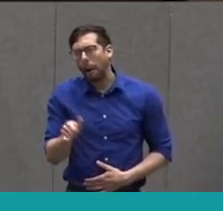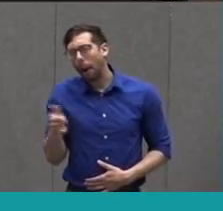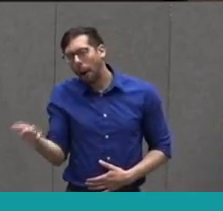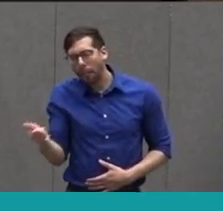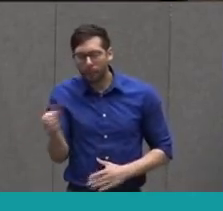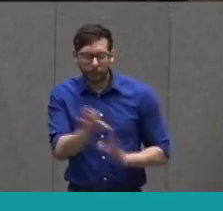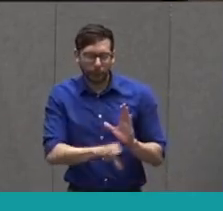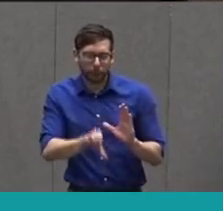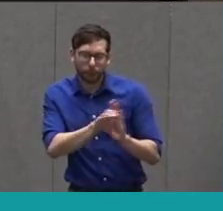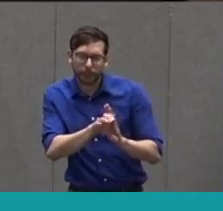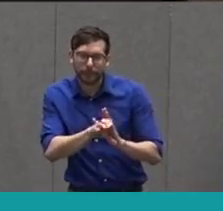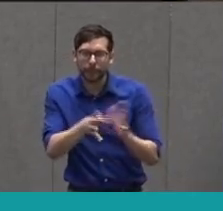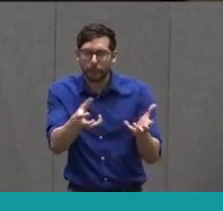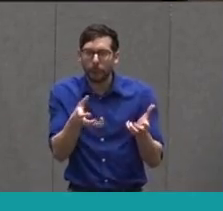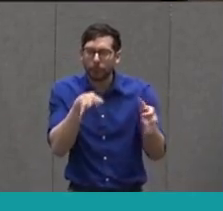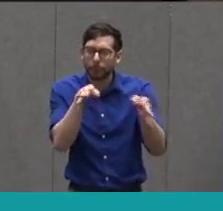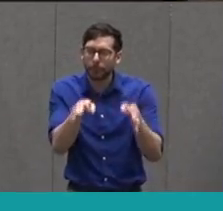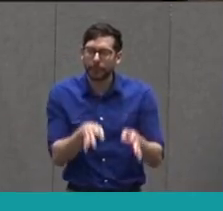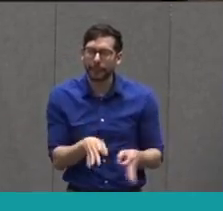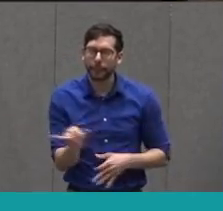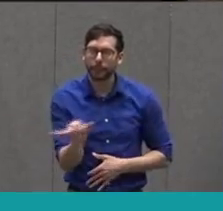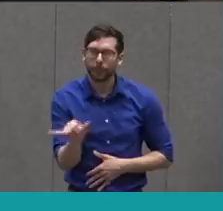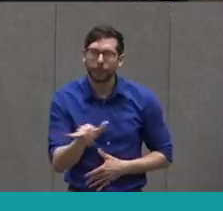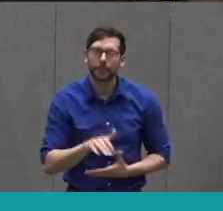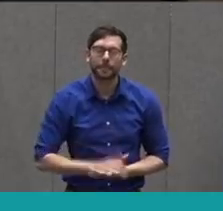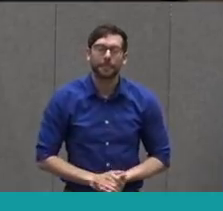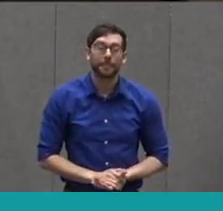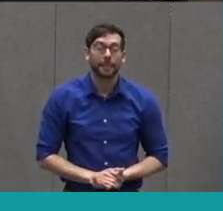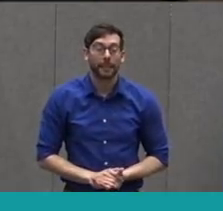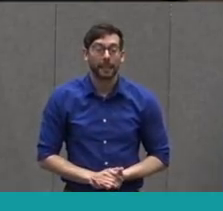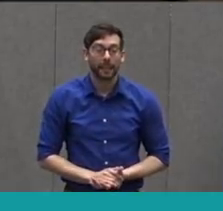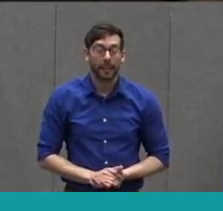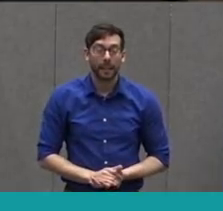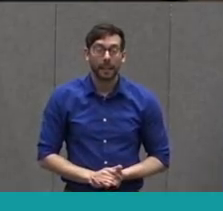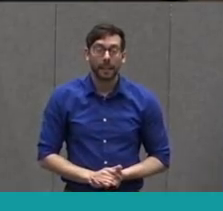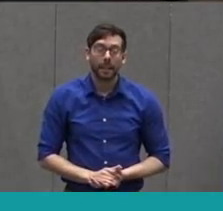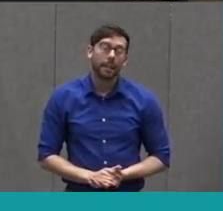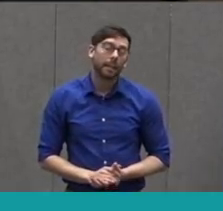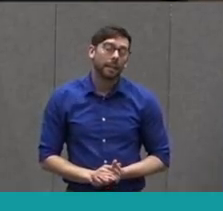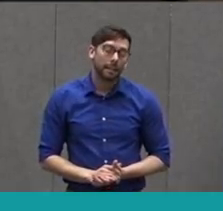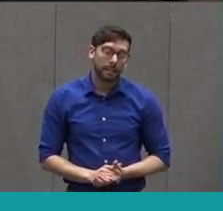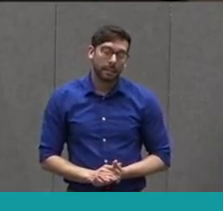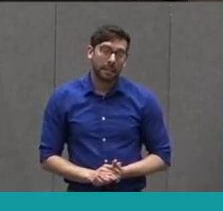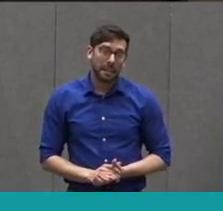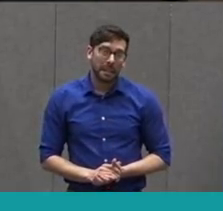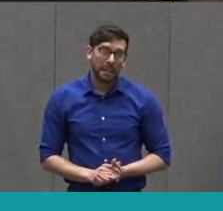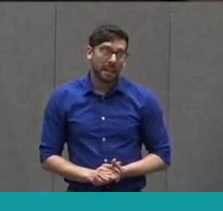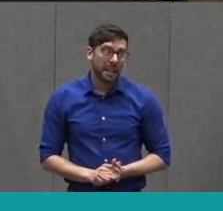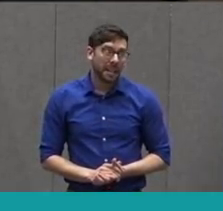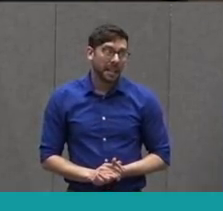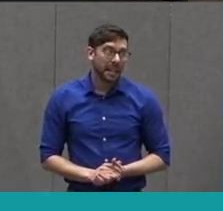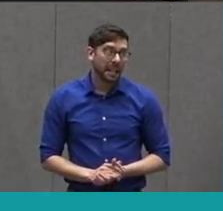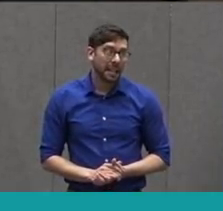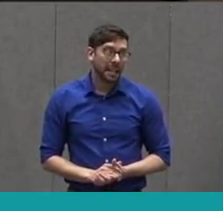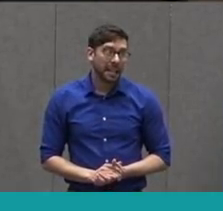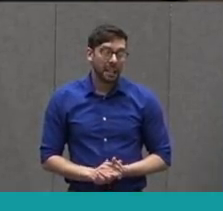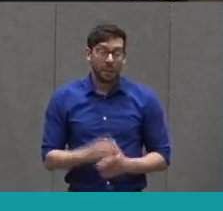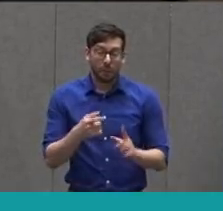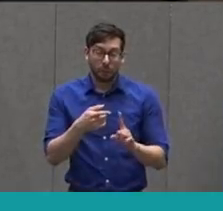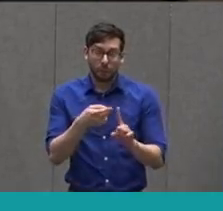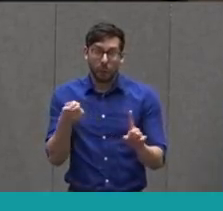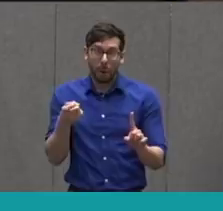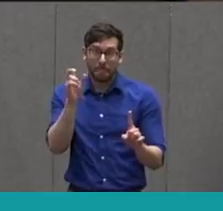today. The next one is we have to figure out, can we do 10 more from this